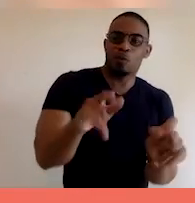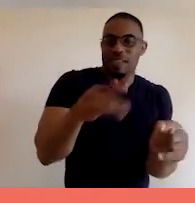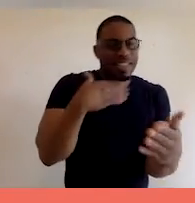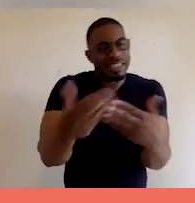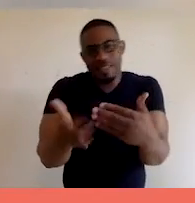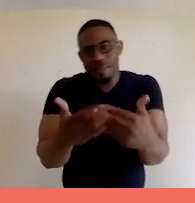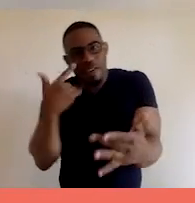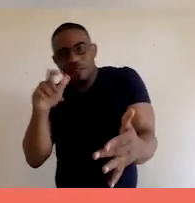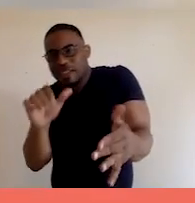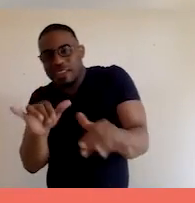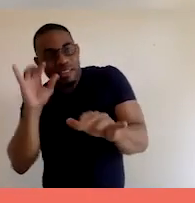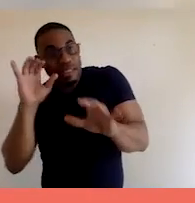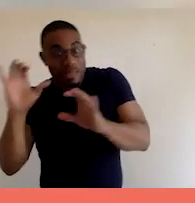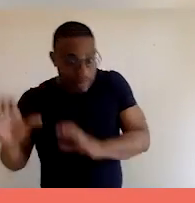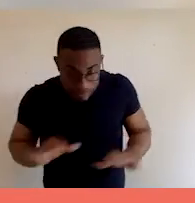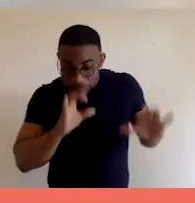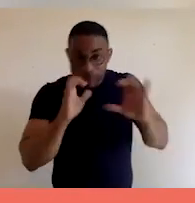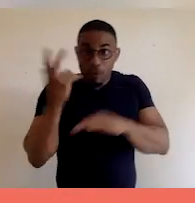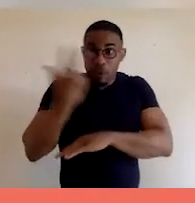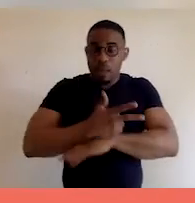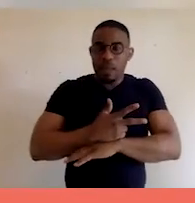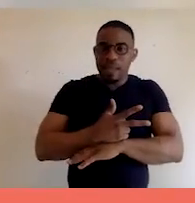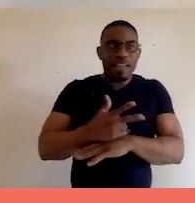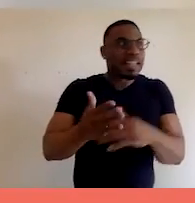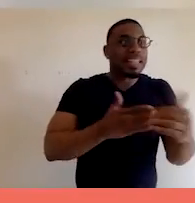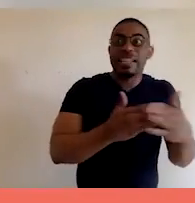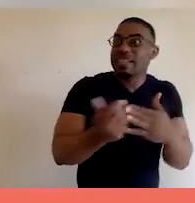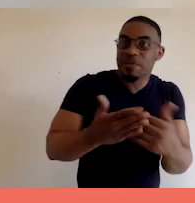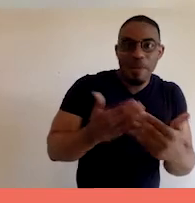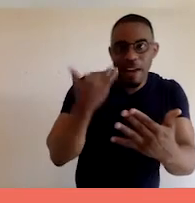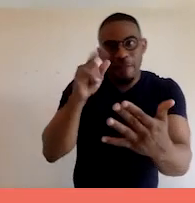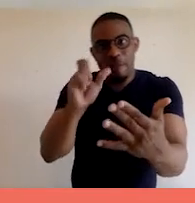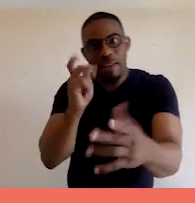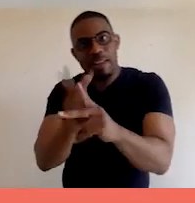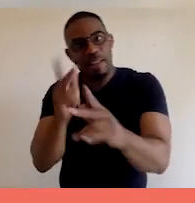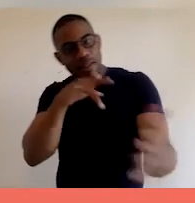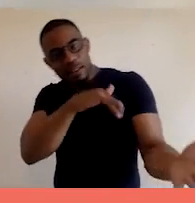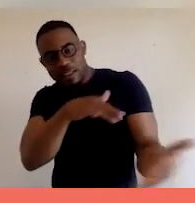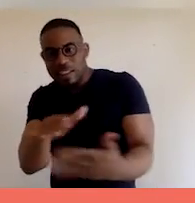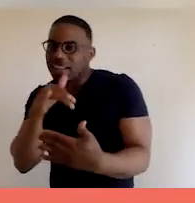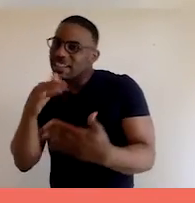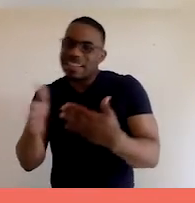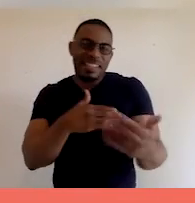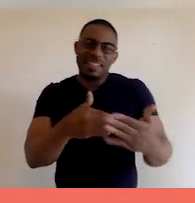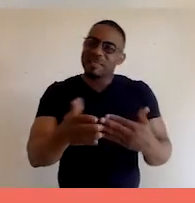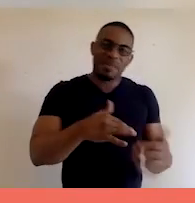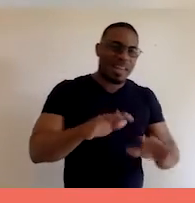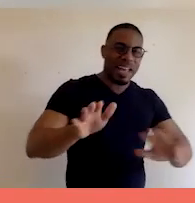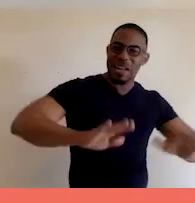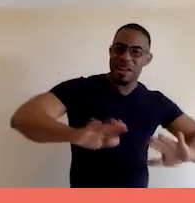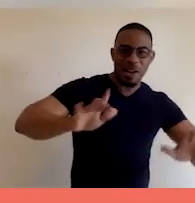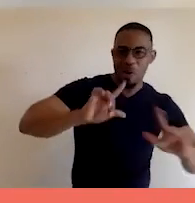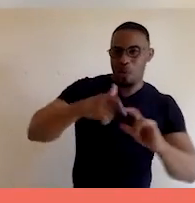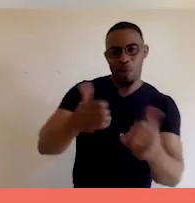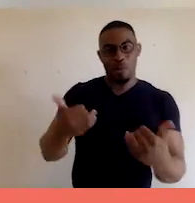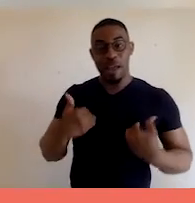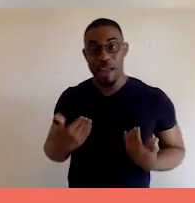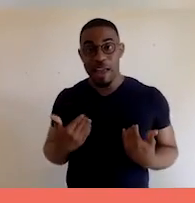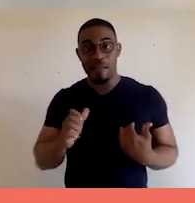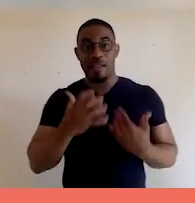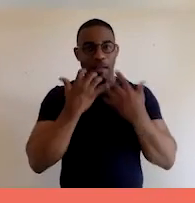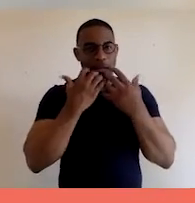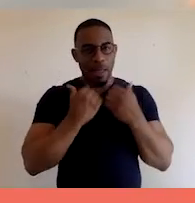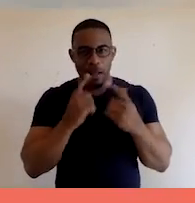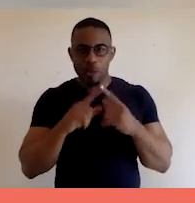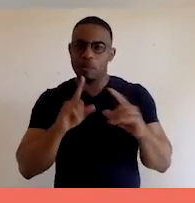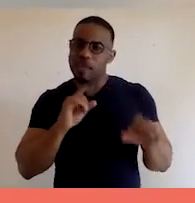doesn't matter if you need to stay up for 3 days in a row. And it doesn't matter if you need to keep studying. None of that matters once you have that